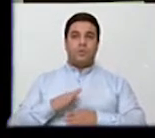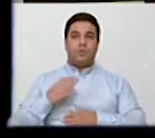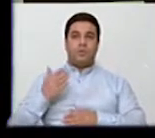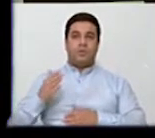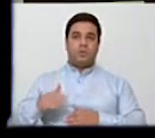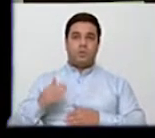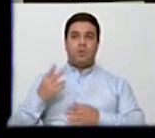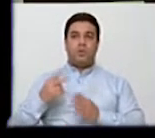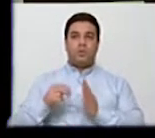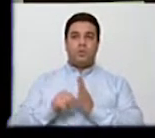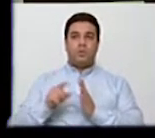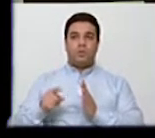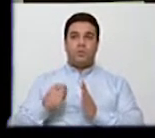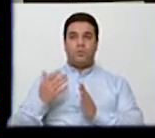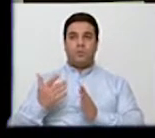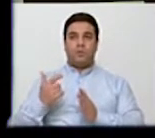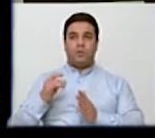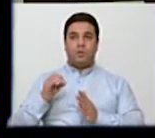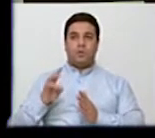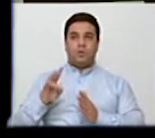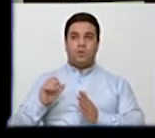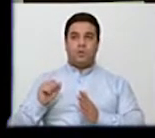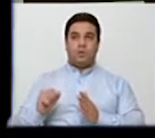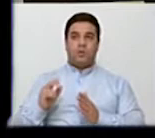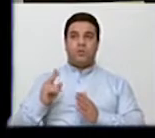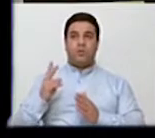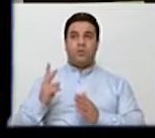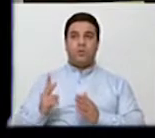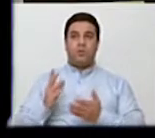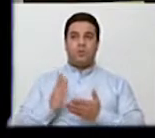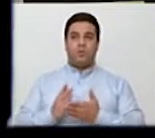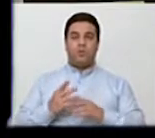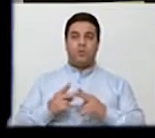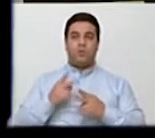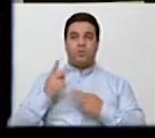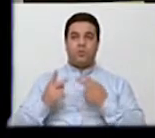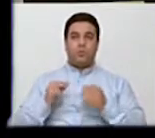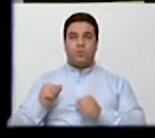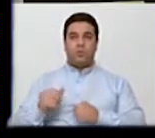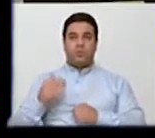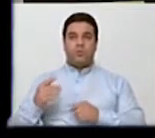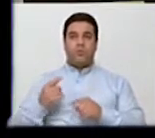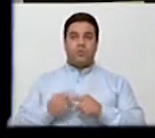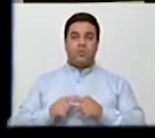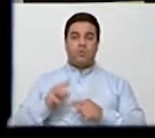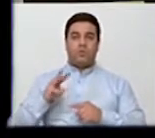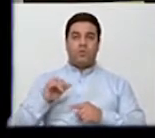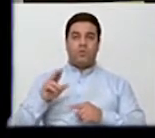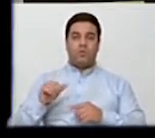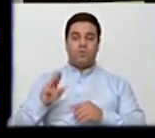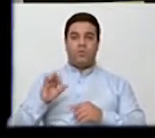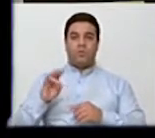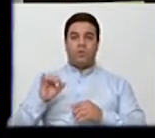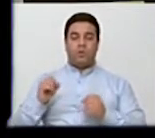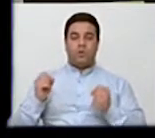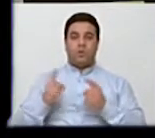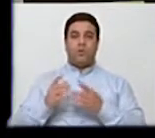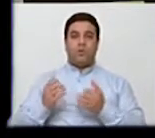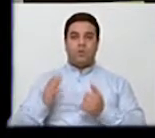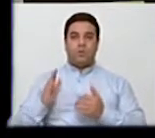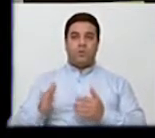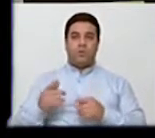keyin 26.5 gram natriy karbonat mavjudligini ko'rishimiz mumkin. Uning modda miqdorini aniqlab oladigan